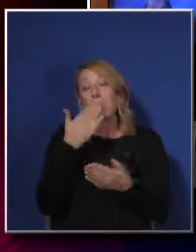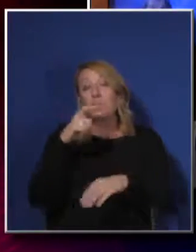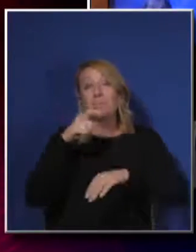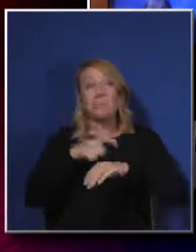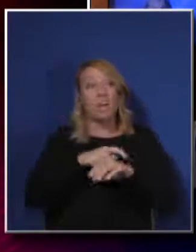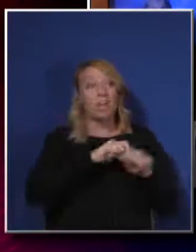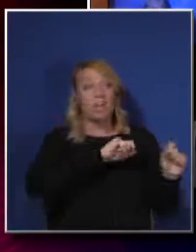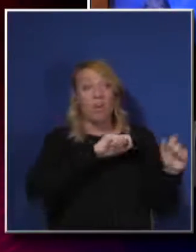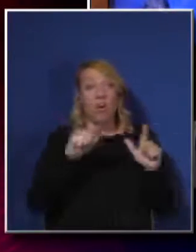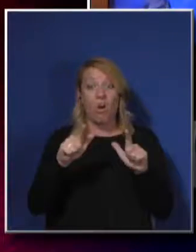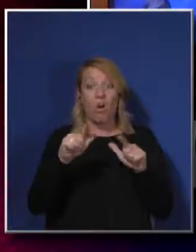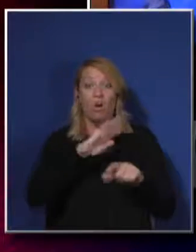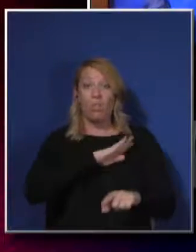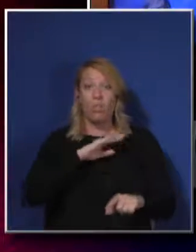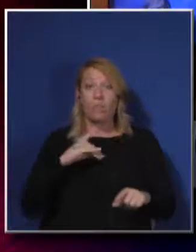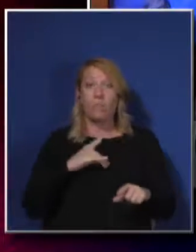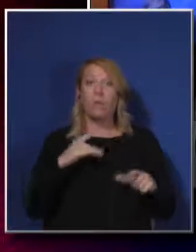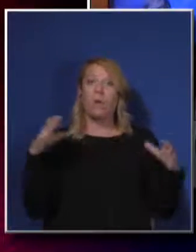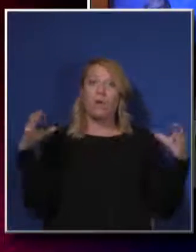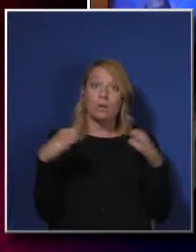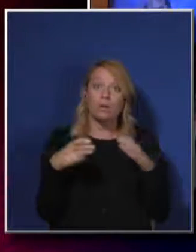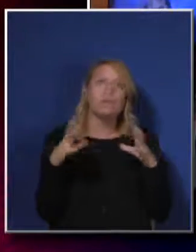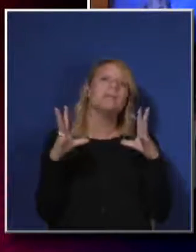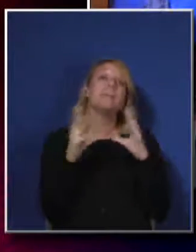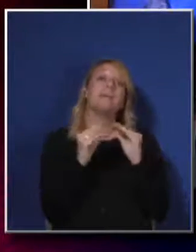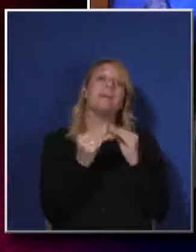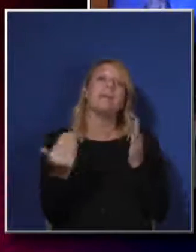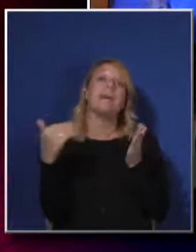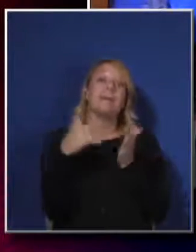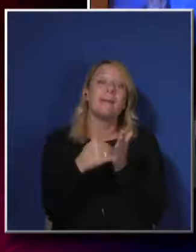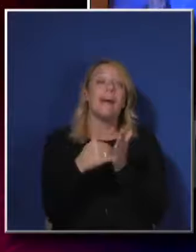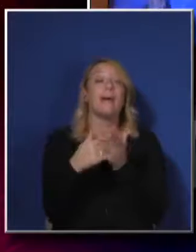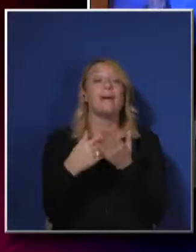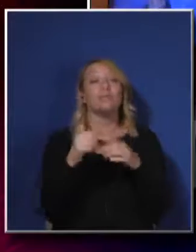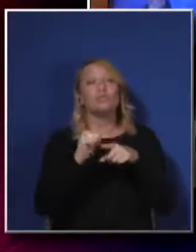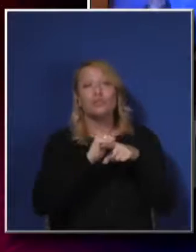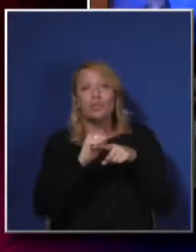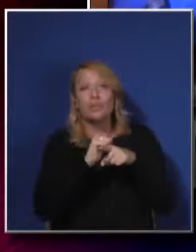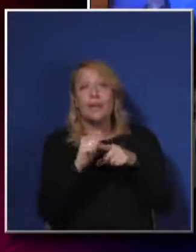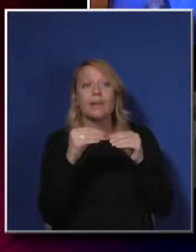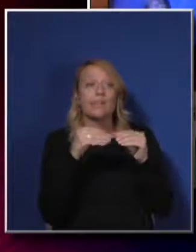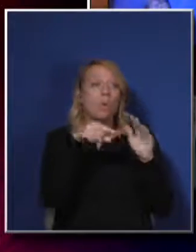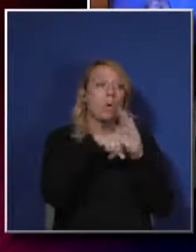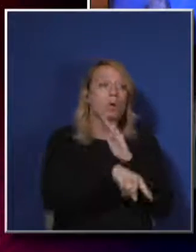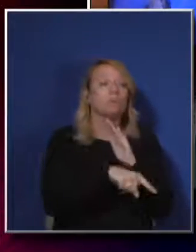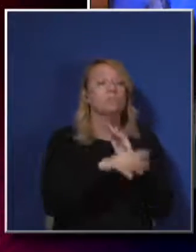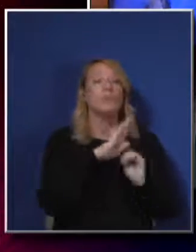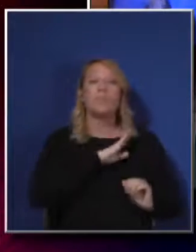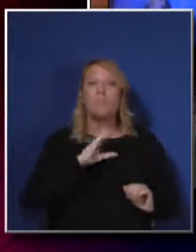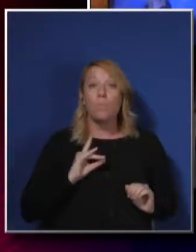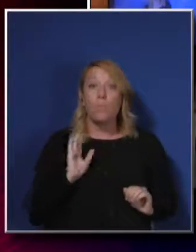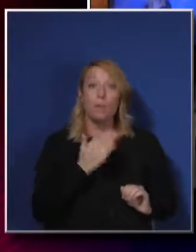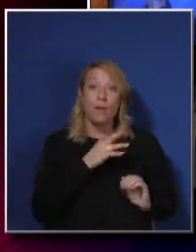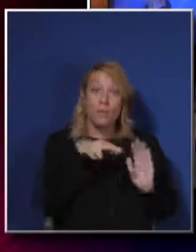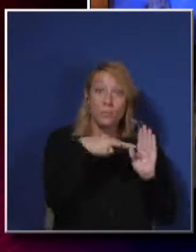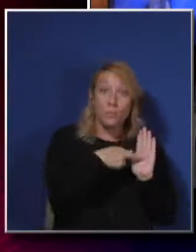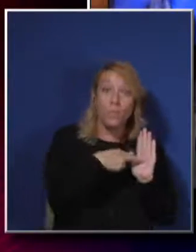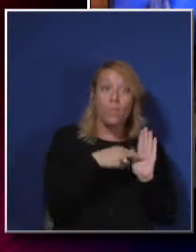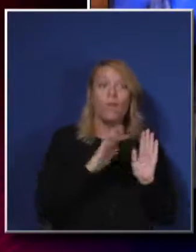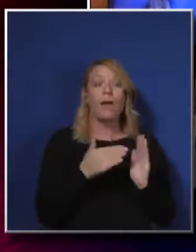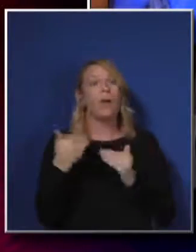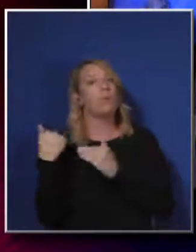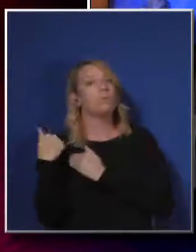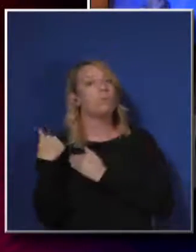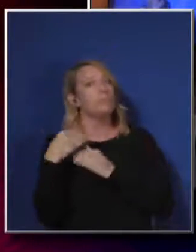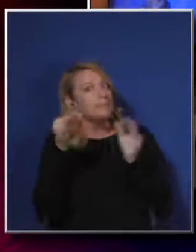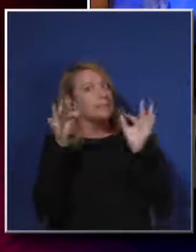board and have some training on board role and responsibilities. But definitely for the new